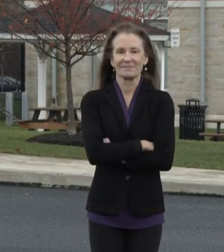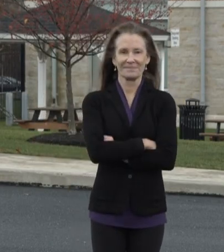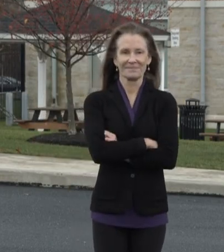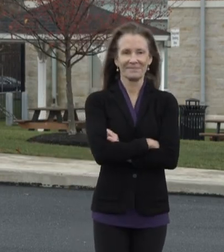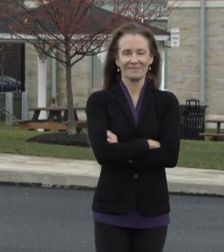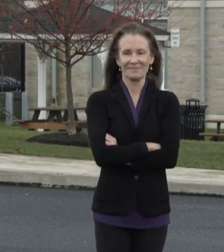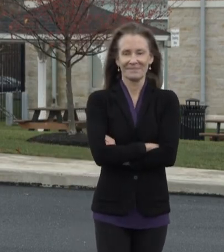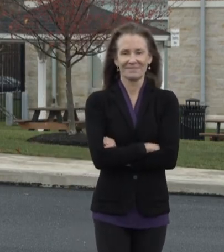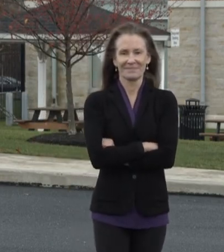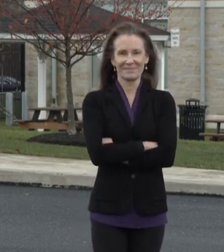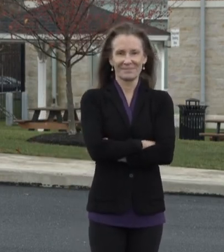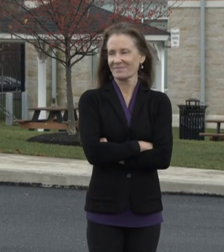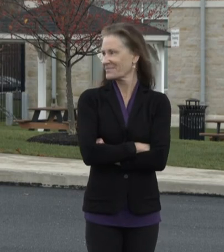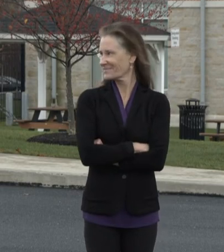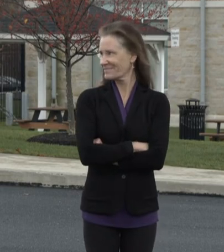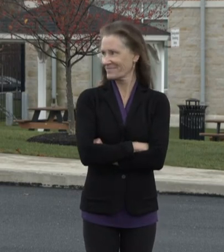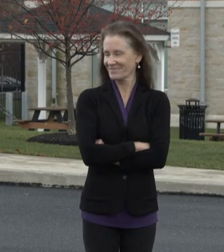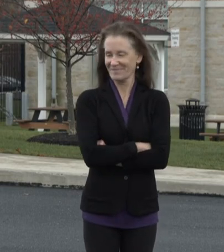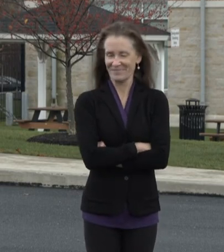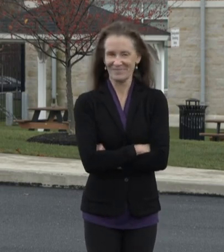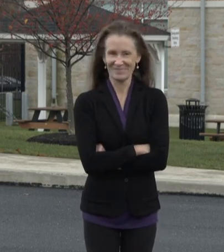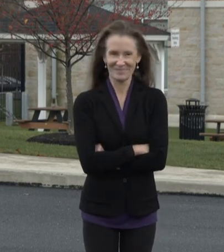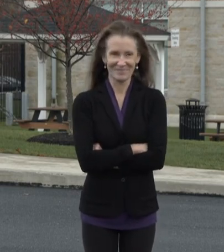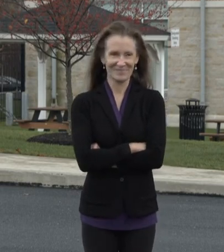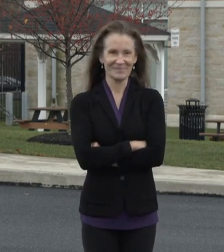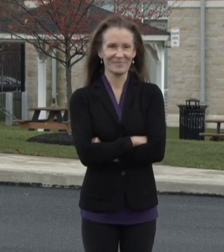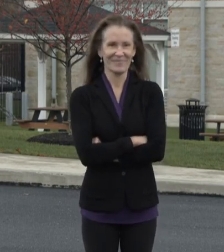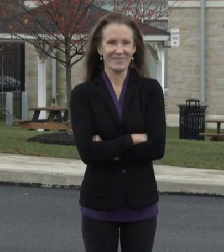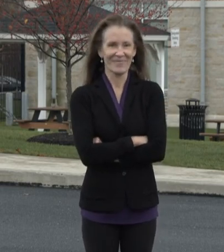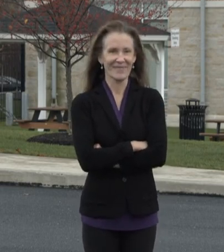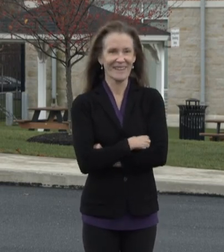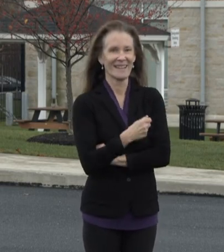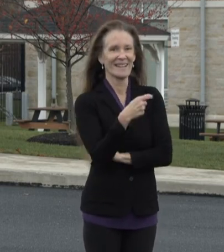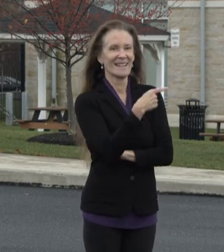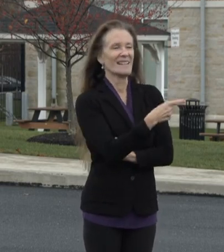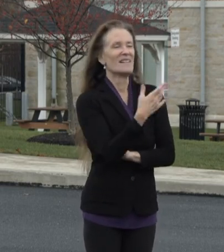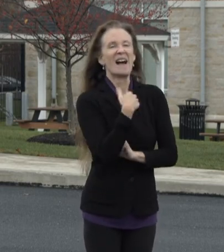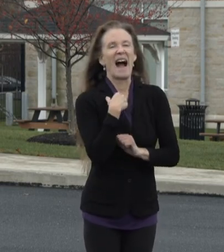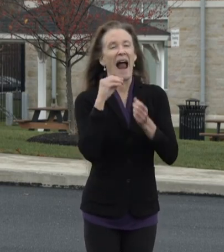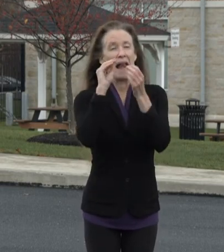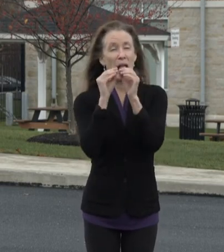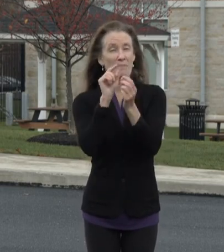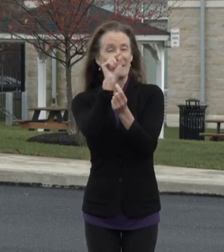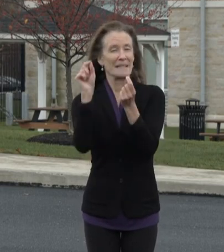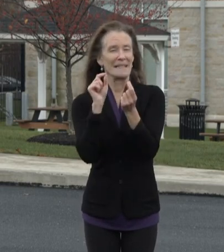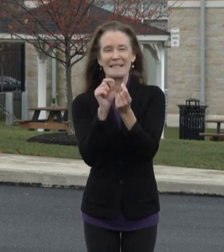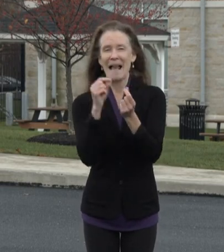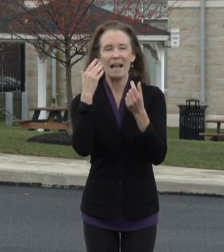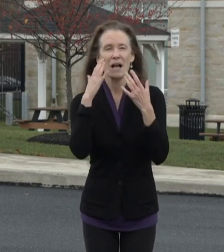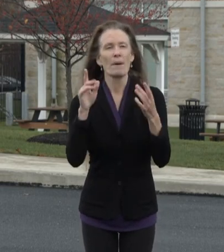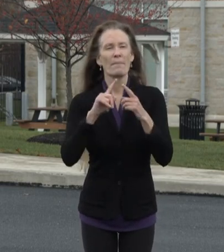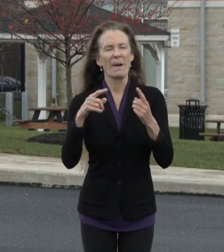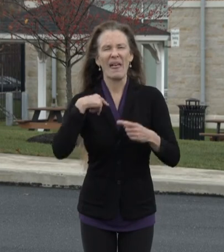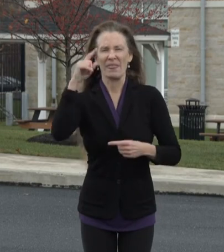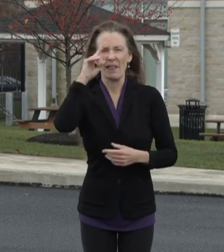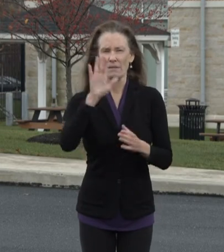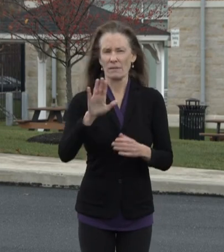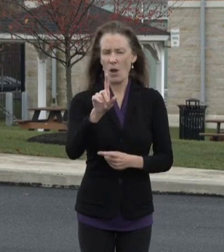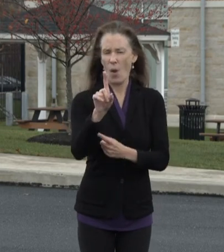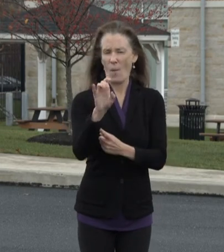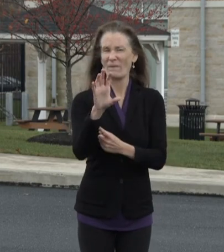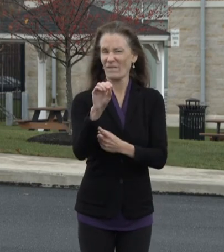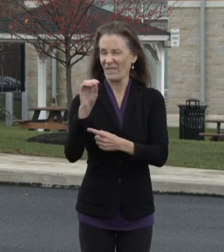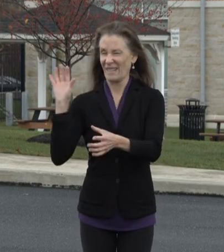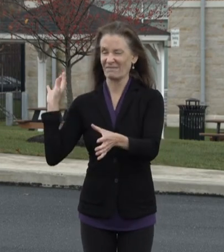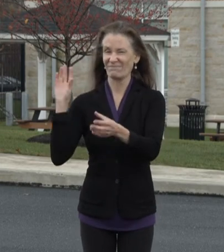We can get you that number. We can get the number, but I would estimate at least 150 just in the last 6 months. And as